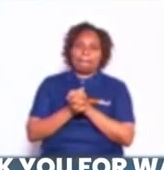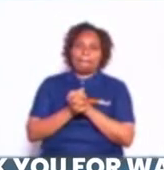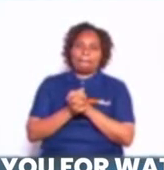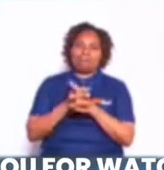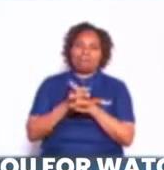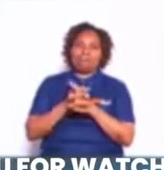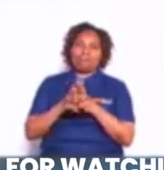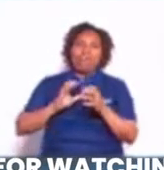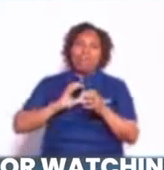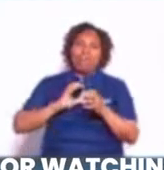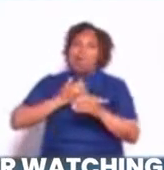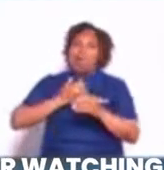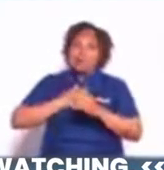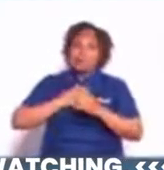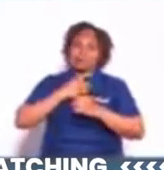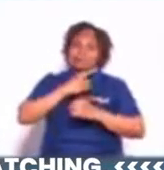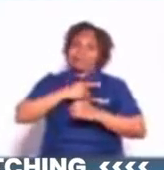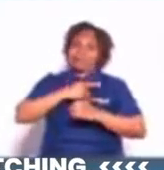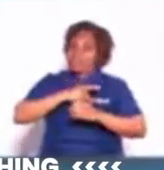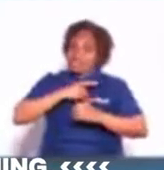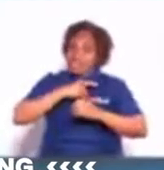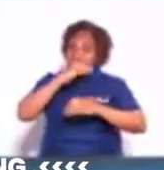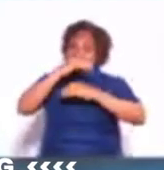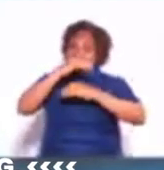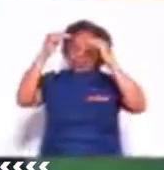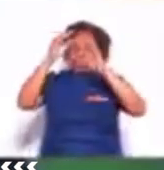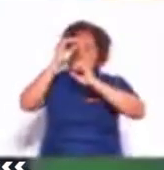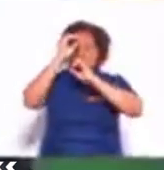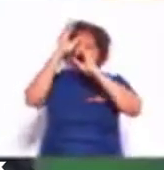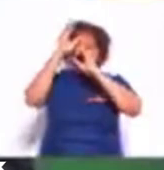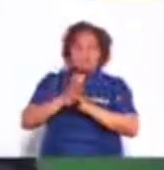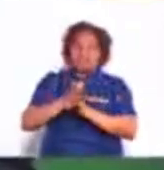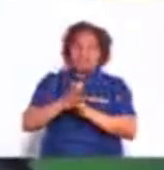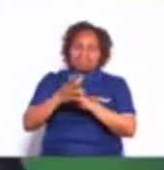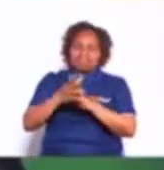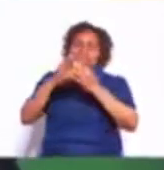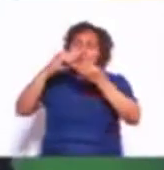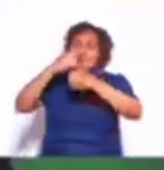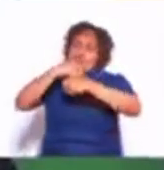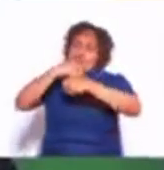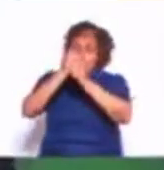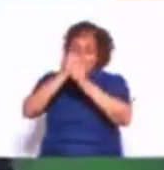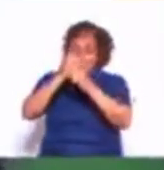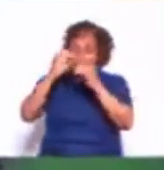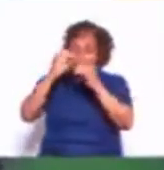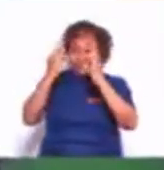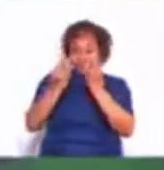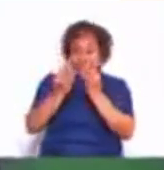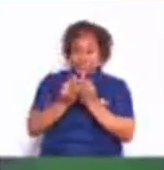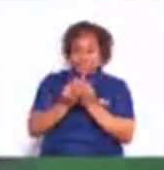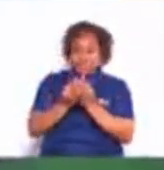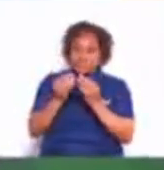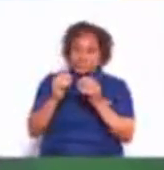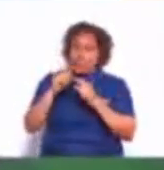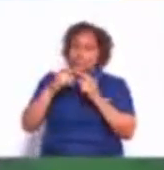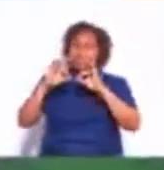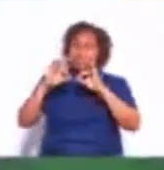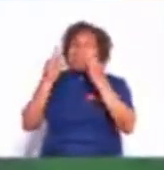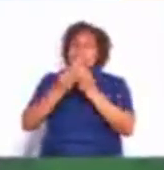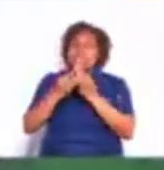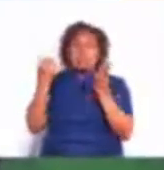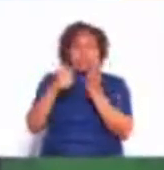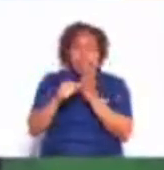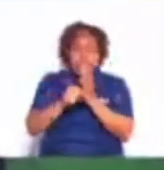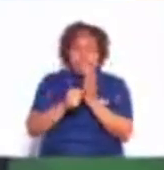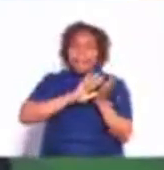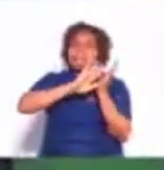Our dear Heavenly Father, you created family, and when family is in trouble, we come back